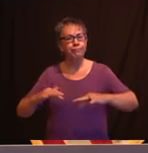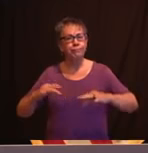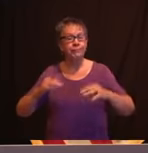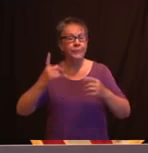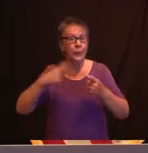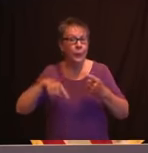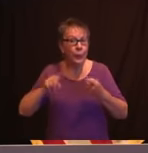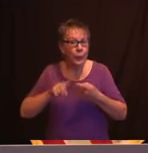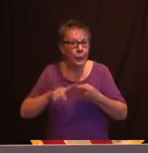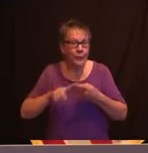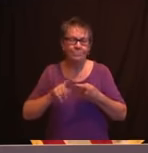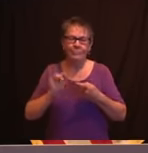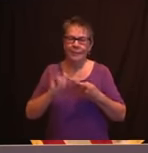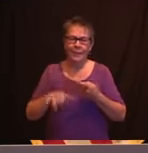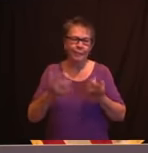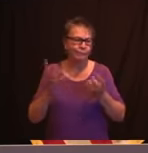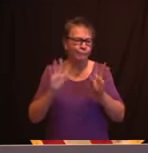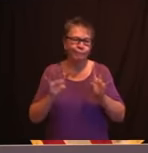S1.